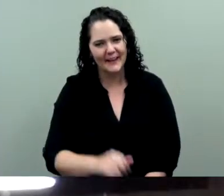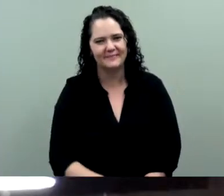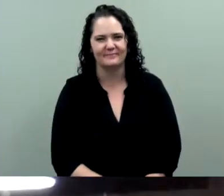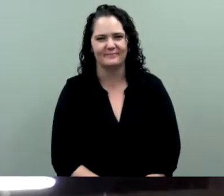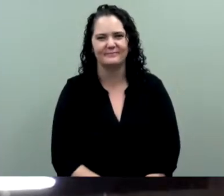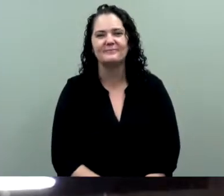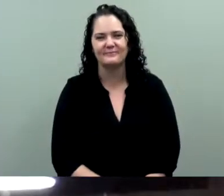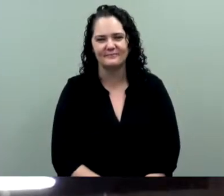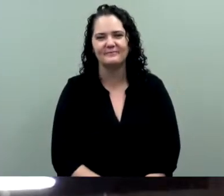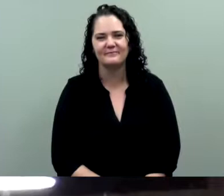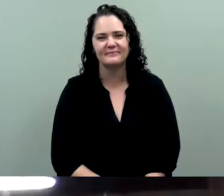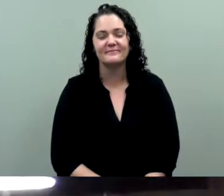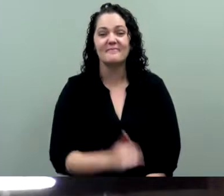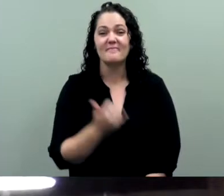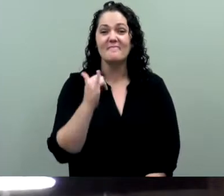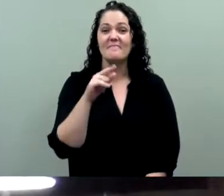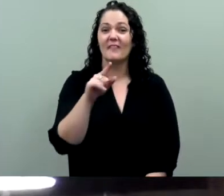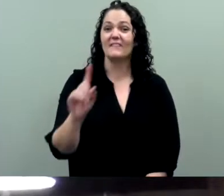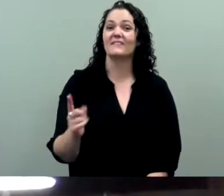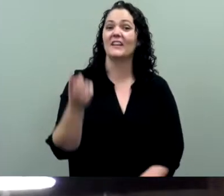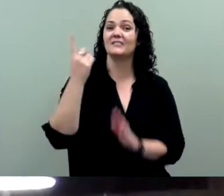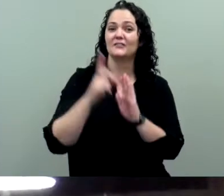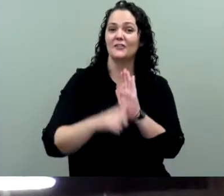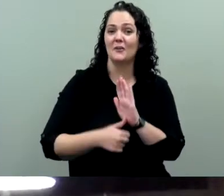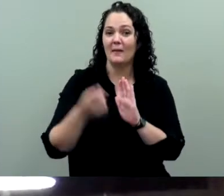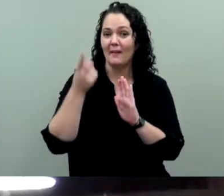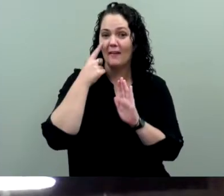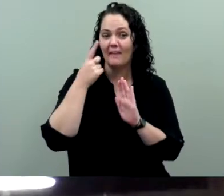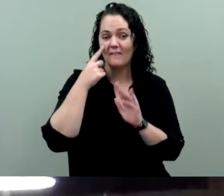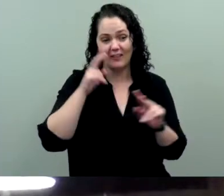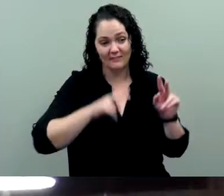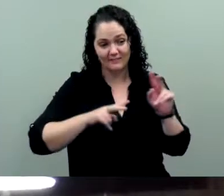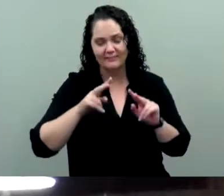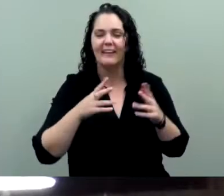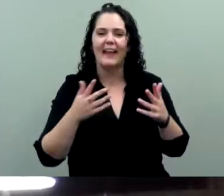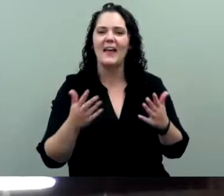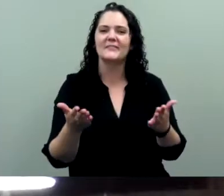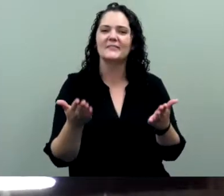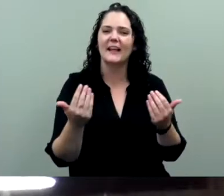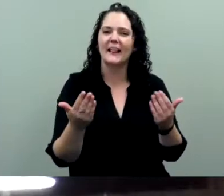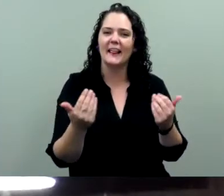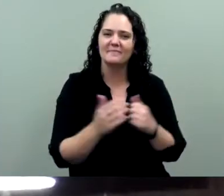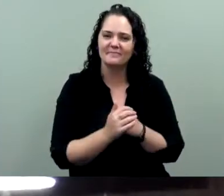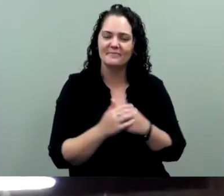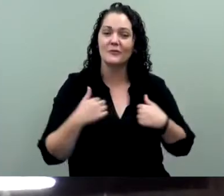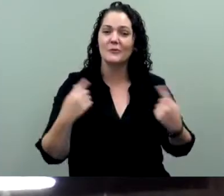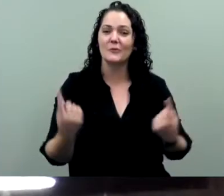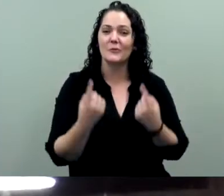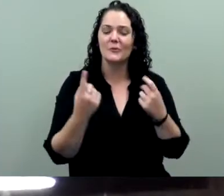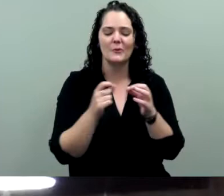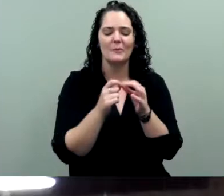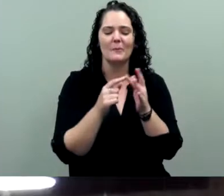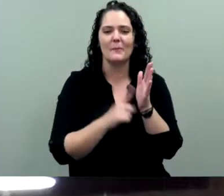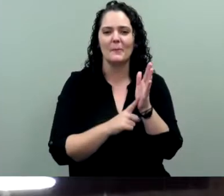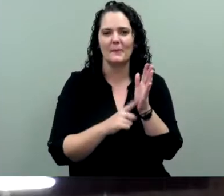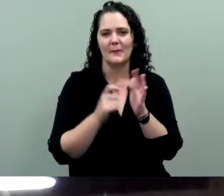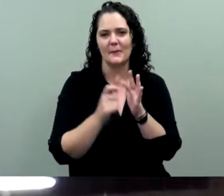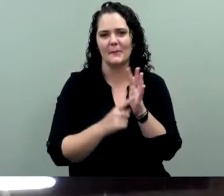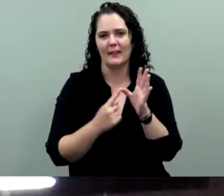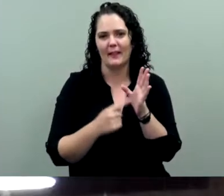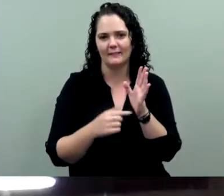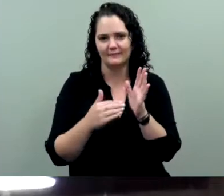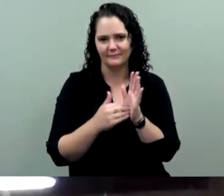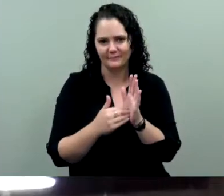For those of you who are joining us for the first time this week, welcome. My name is Bill Platz. I'd like to thank Michaela